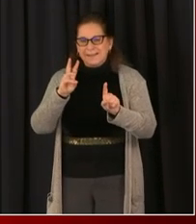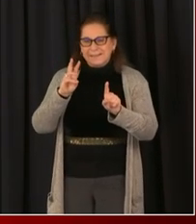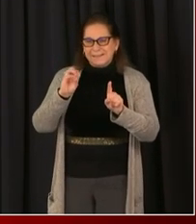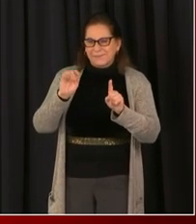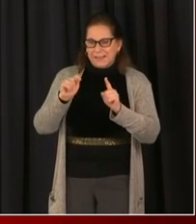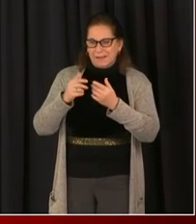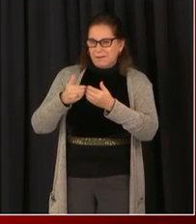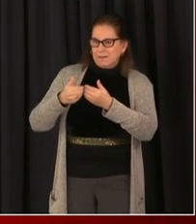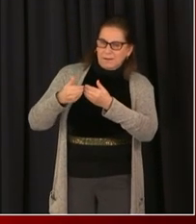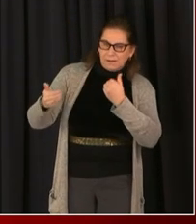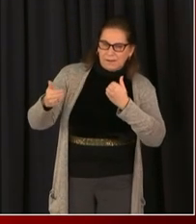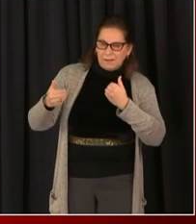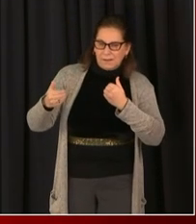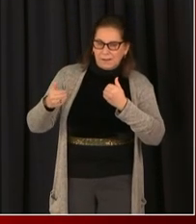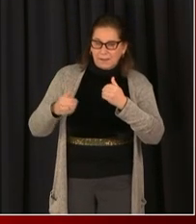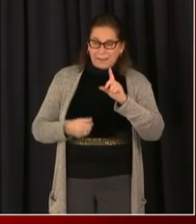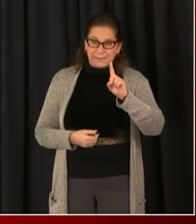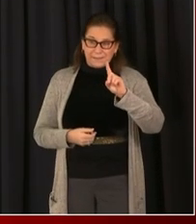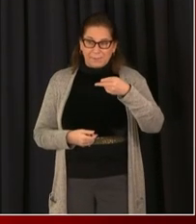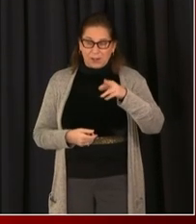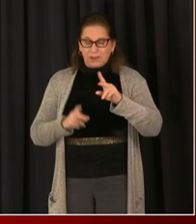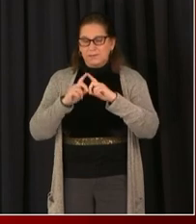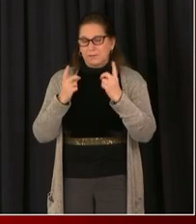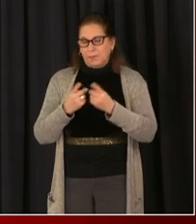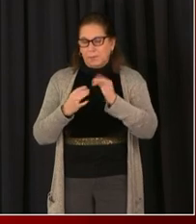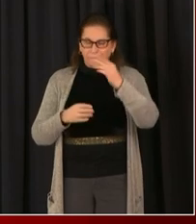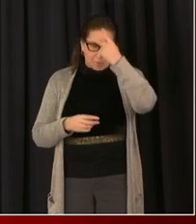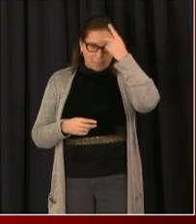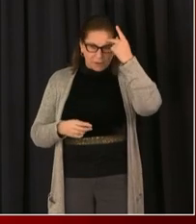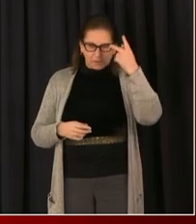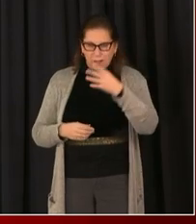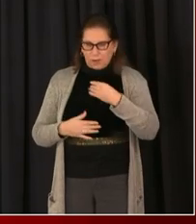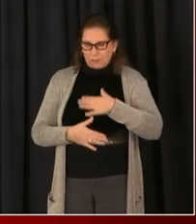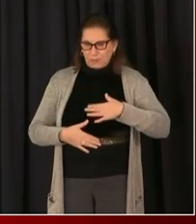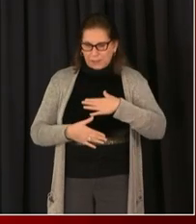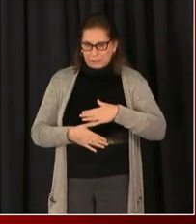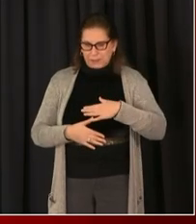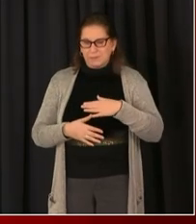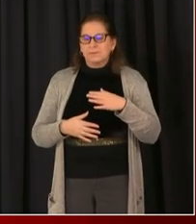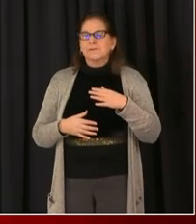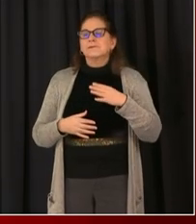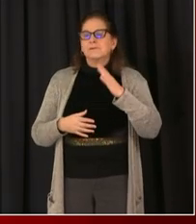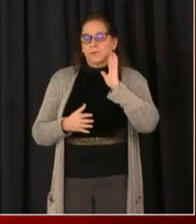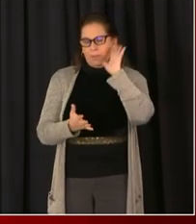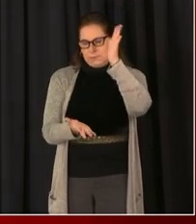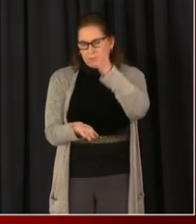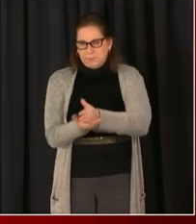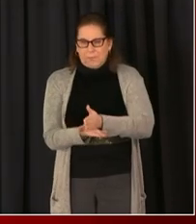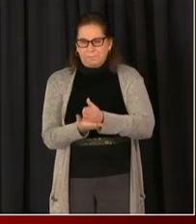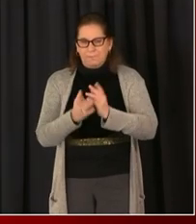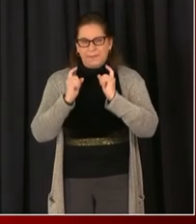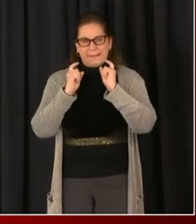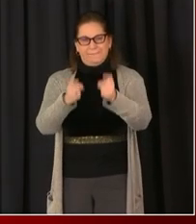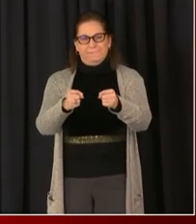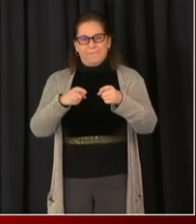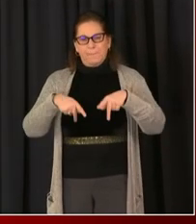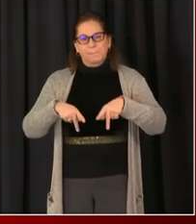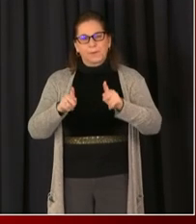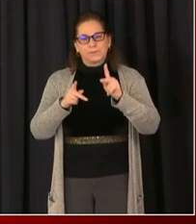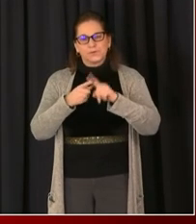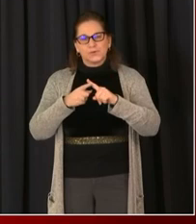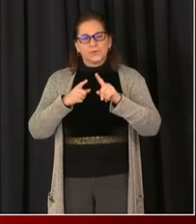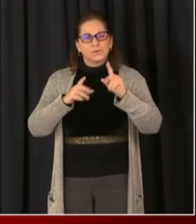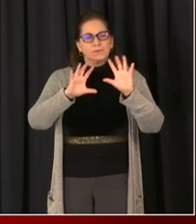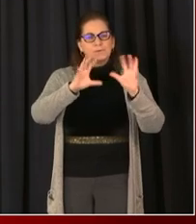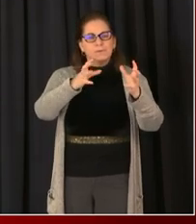Recreation will stop issuing permits for organized sports and team play at DPR fields. Any